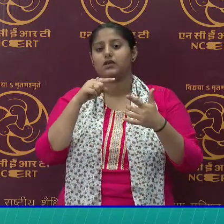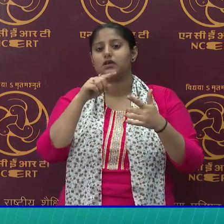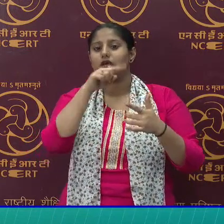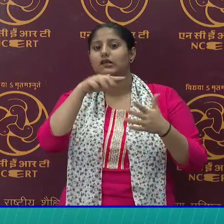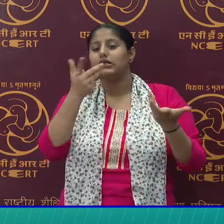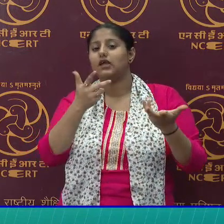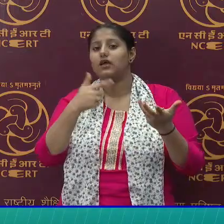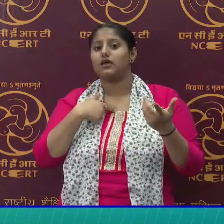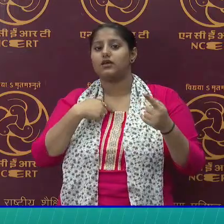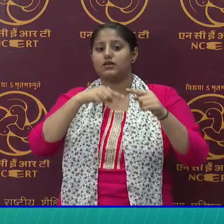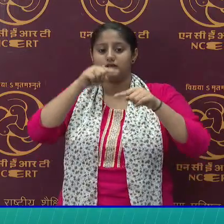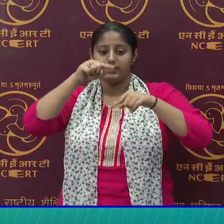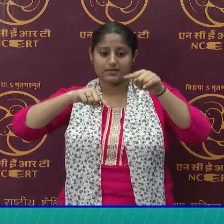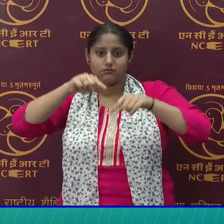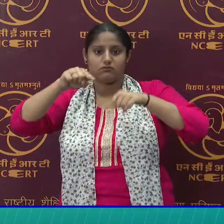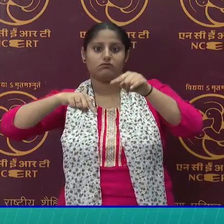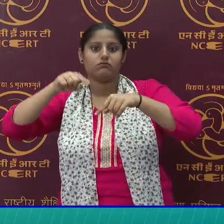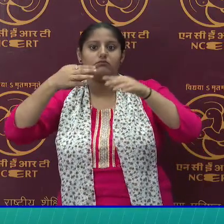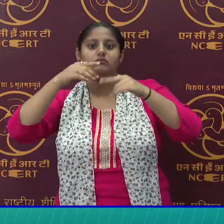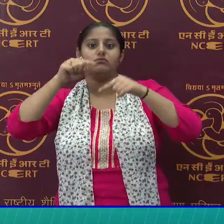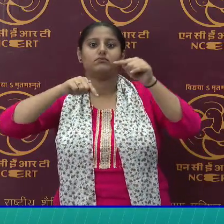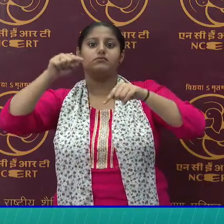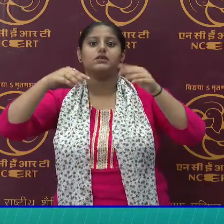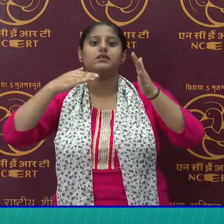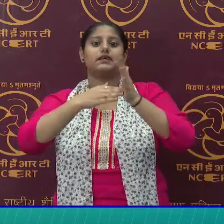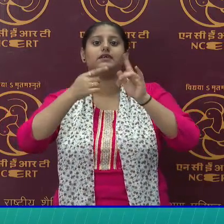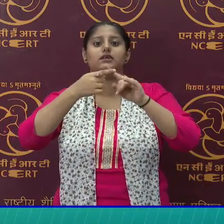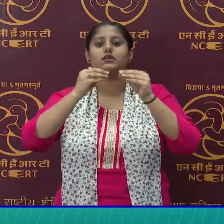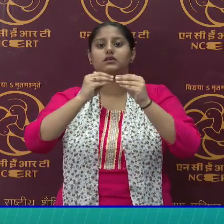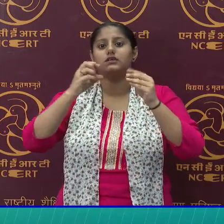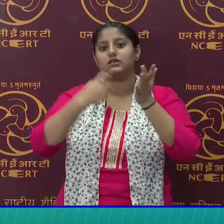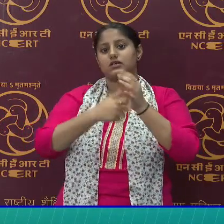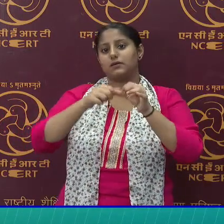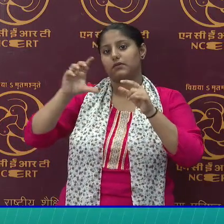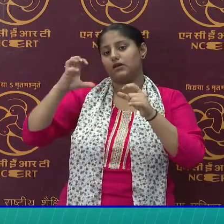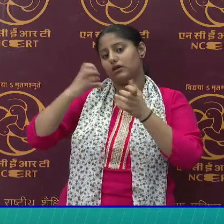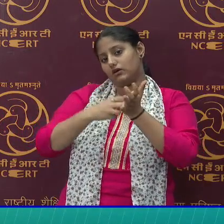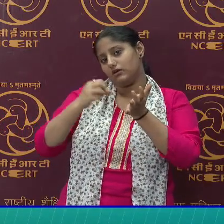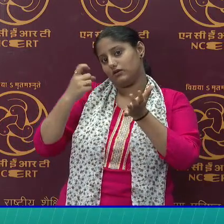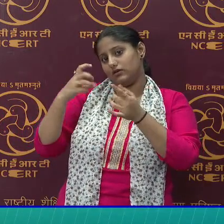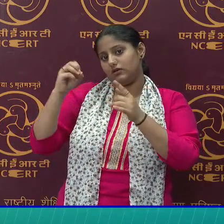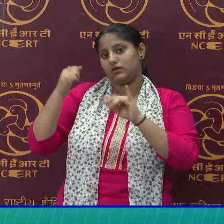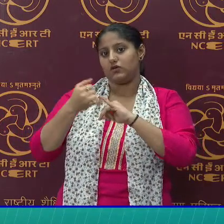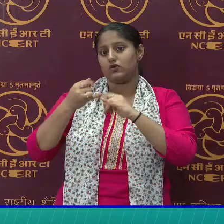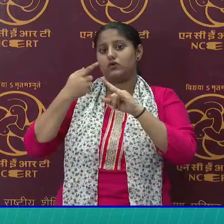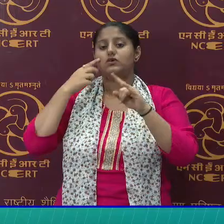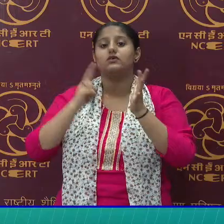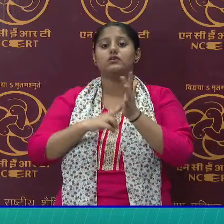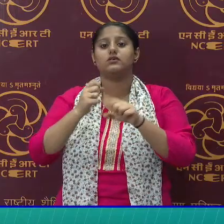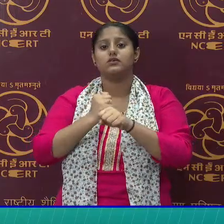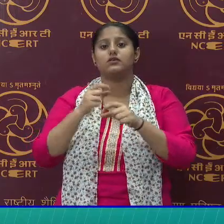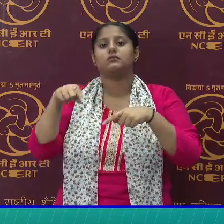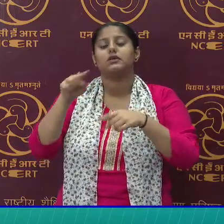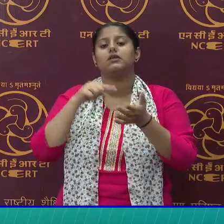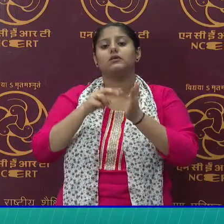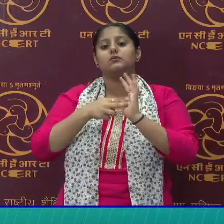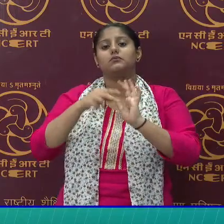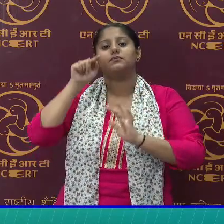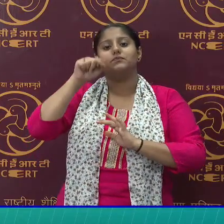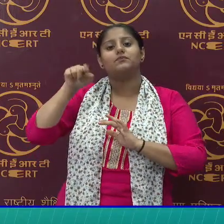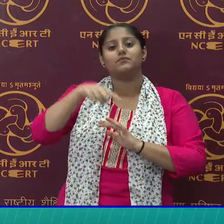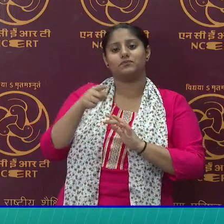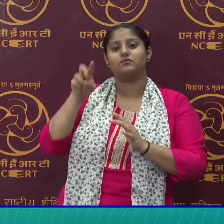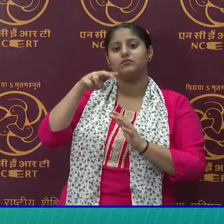zigzag zebra crossing, so that they will point out that this is wrong, and then there are these red, amber and green lights,